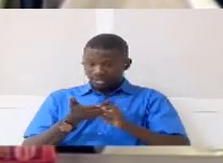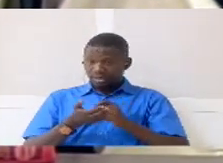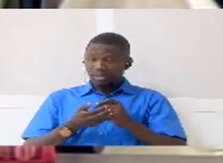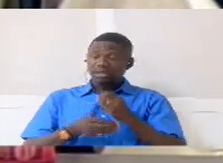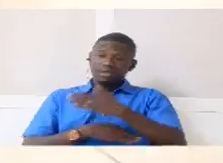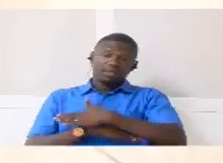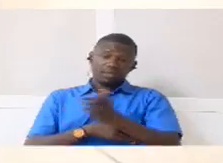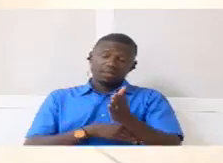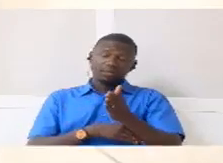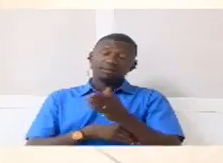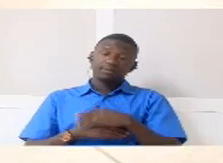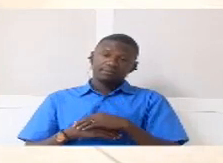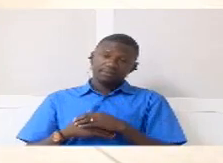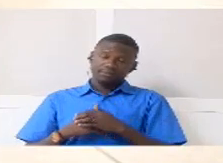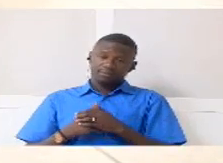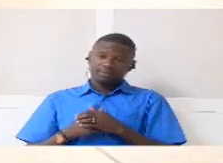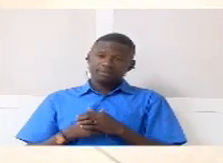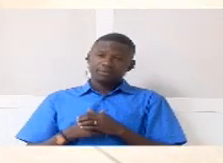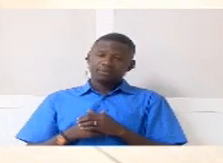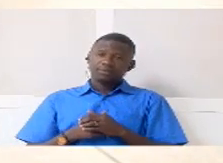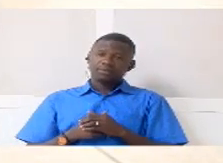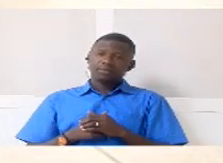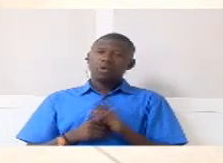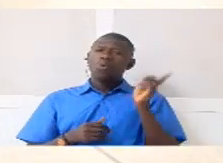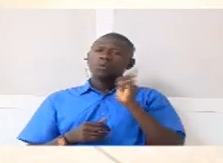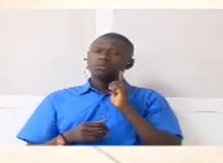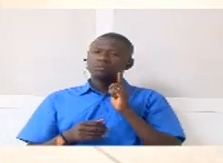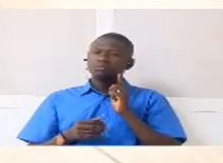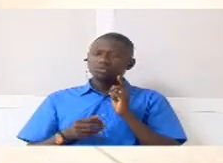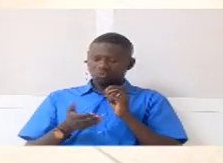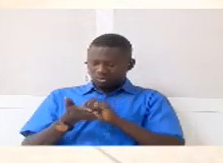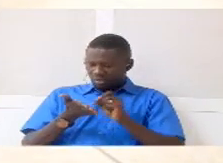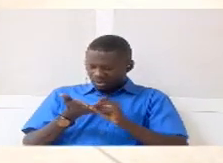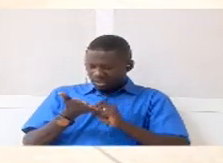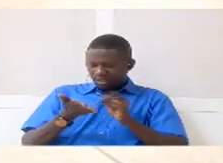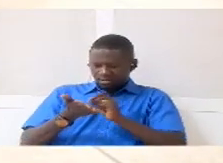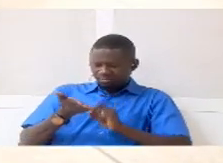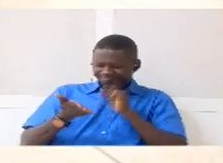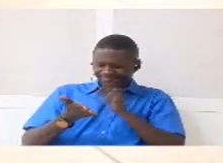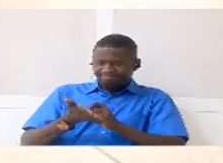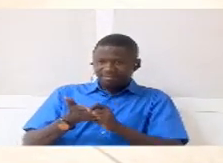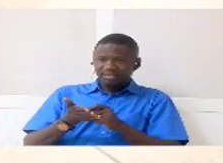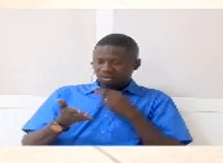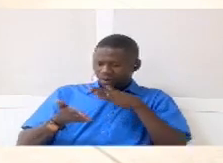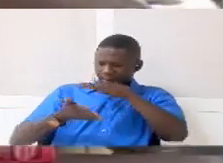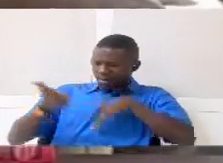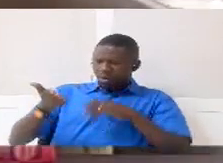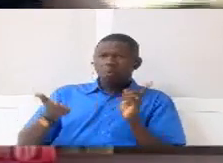gate and what information would be recorded sila e ka mun kibar le safe wo kaytul